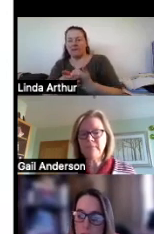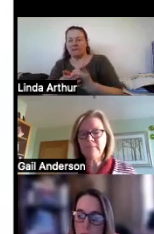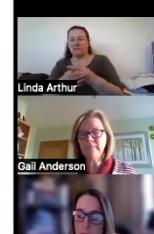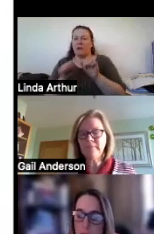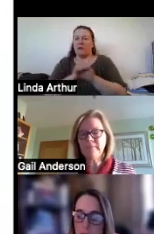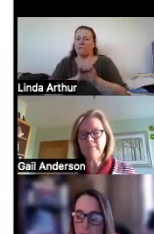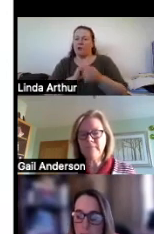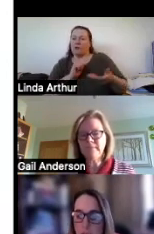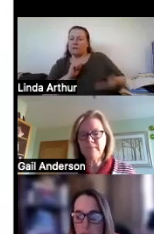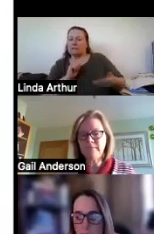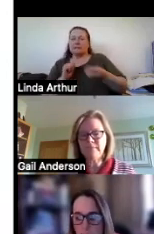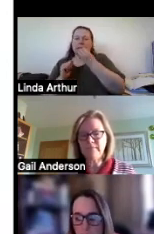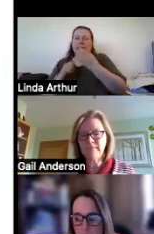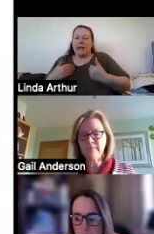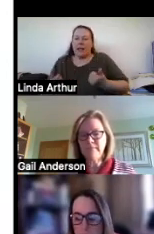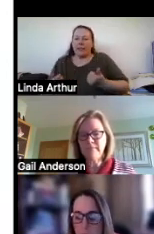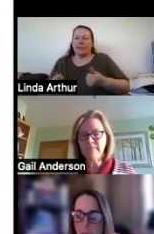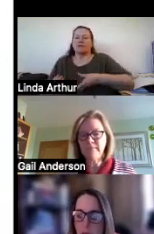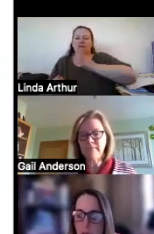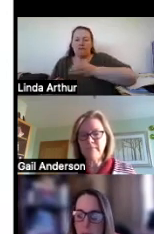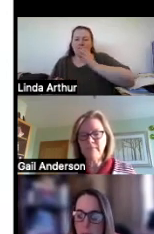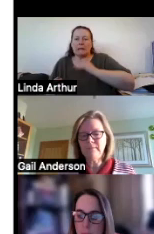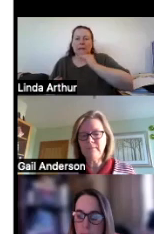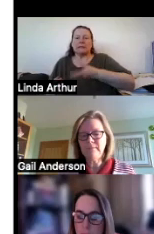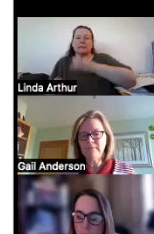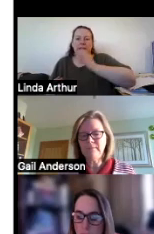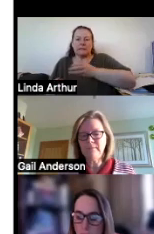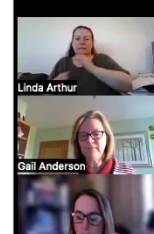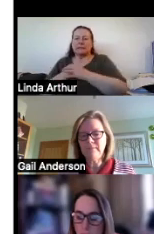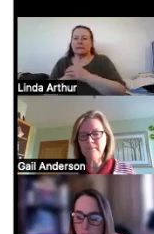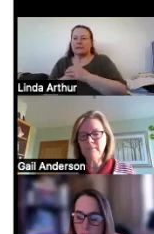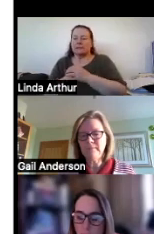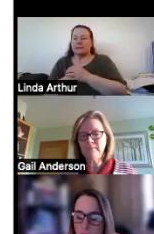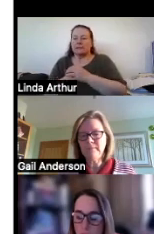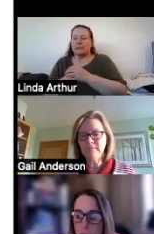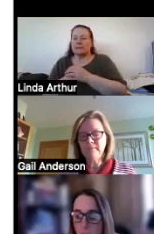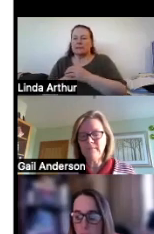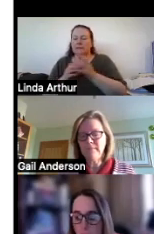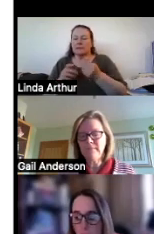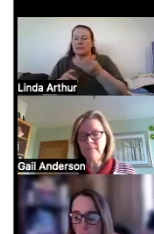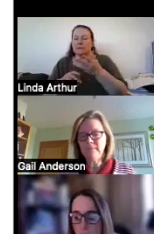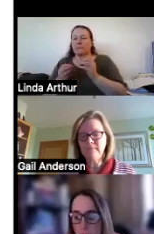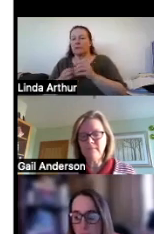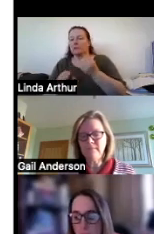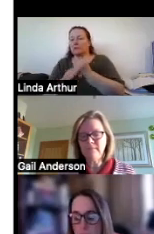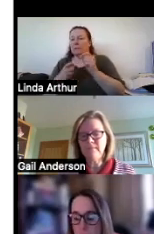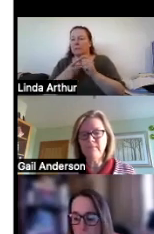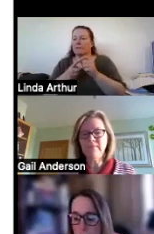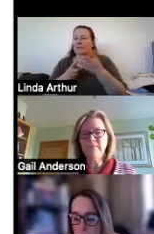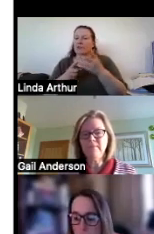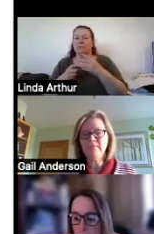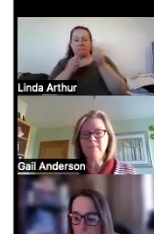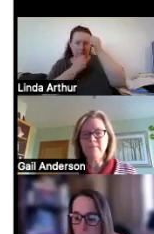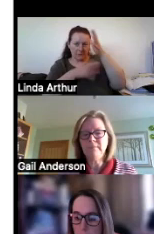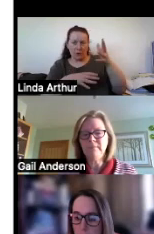constipation with a healthy diet and drinking enough fluids, making us or your GP aware of constipation